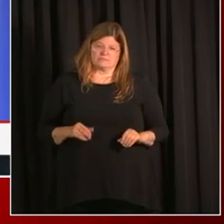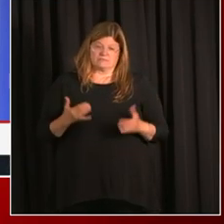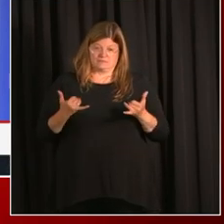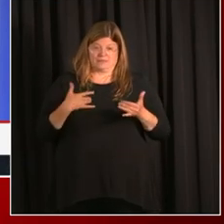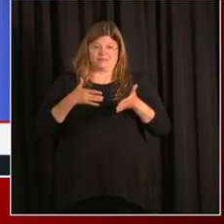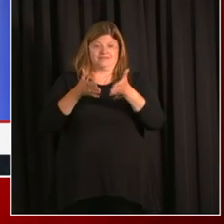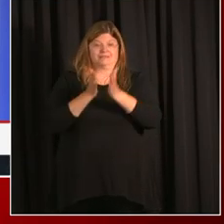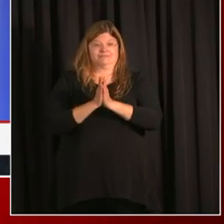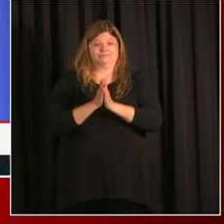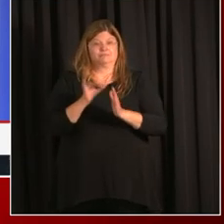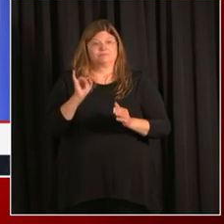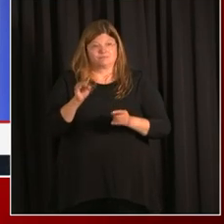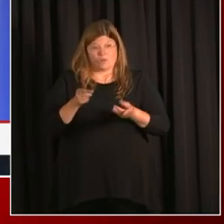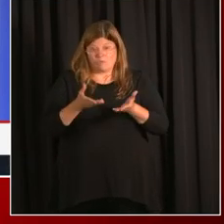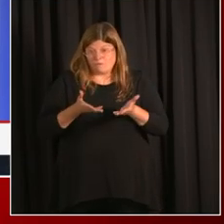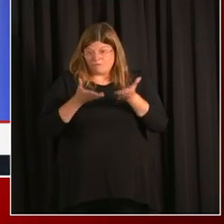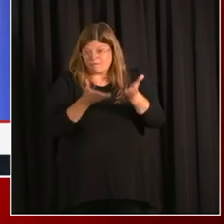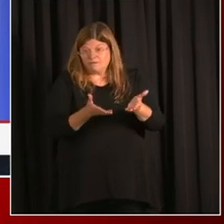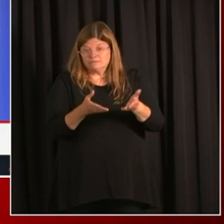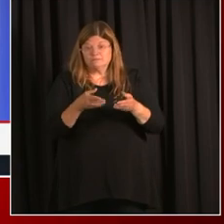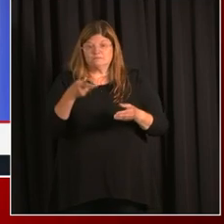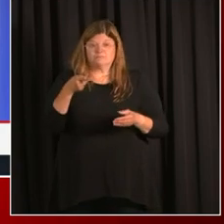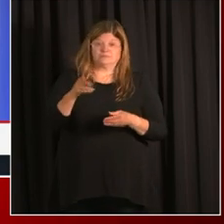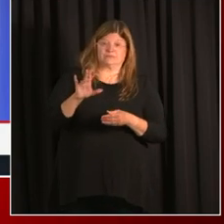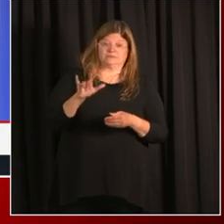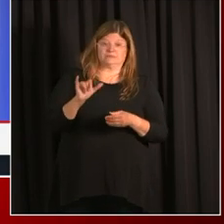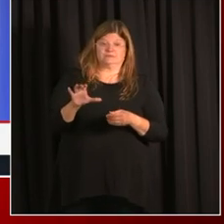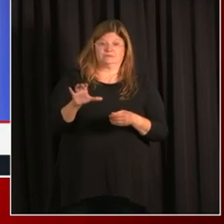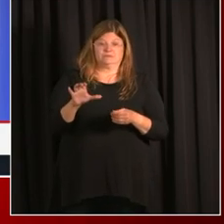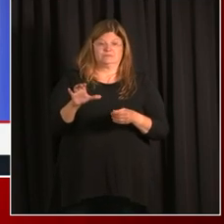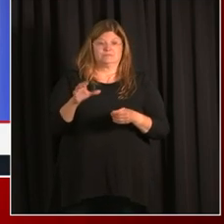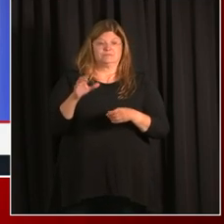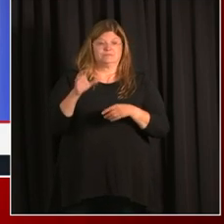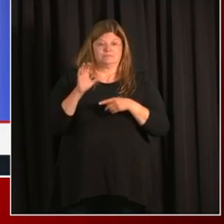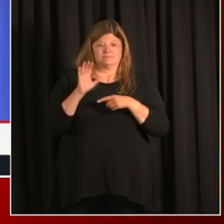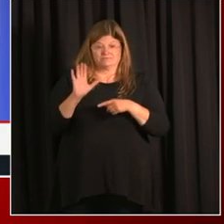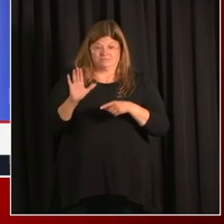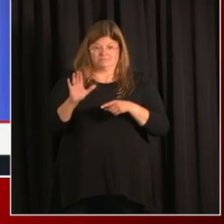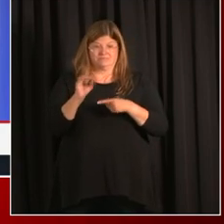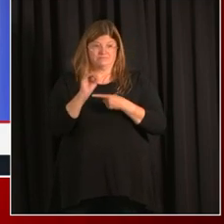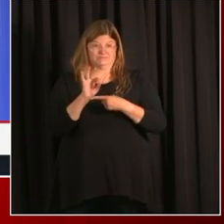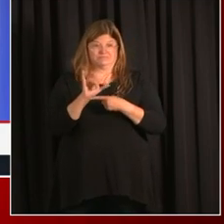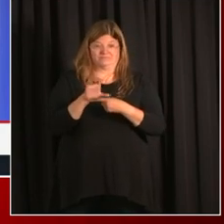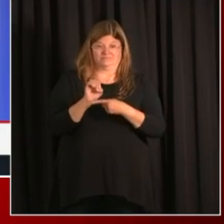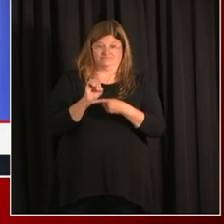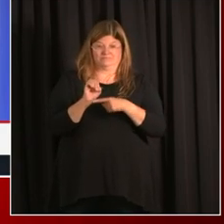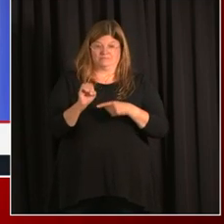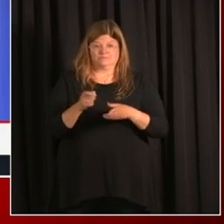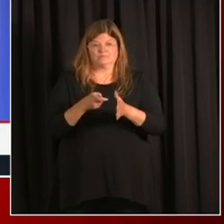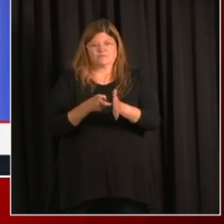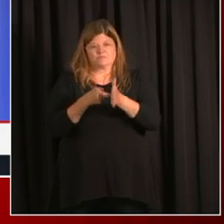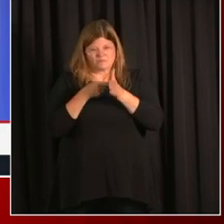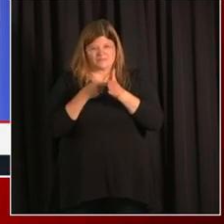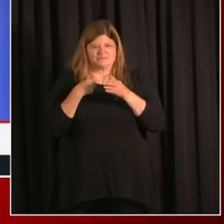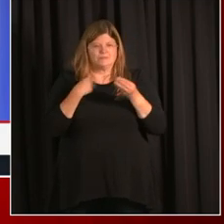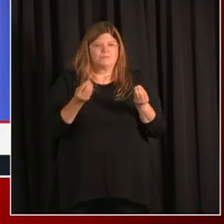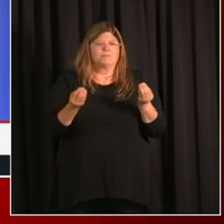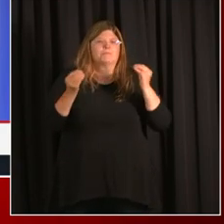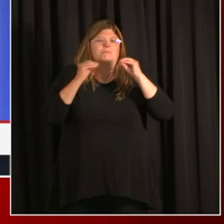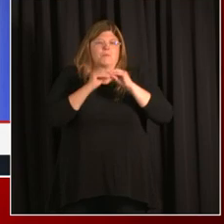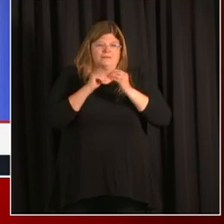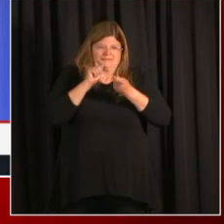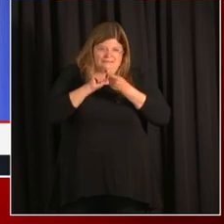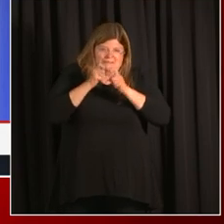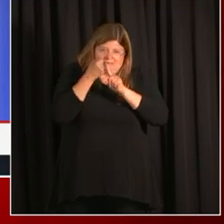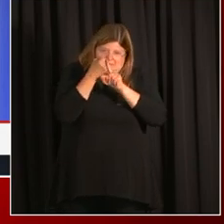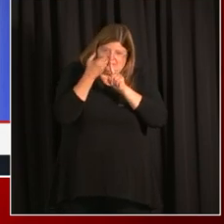Whereas if we were to offer this blanket 25% of your workforce, et cetera, it would then require us to have a more